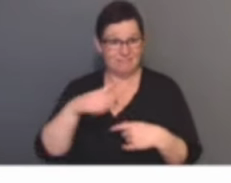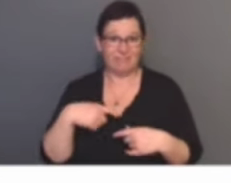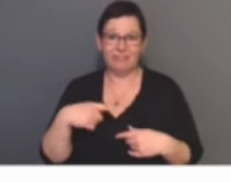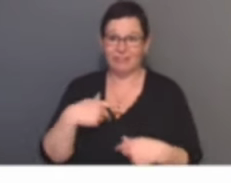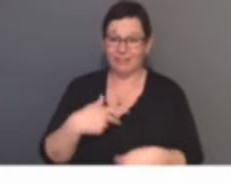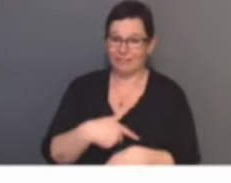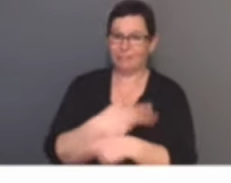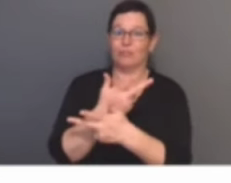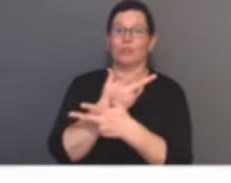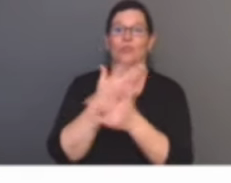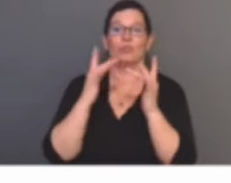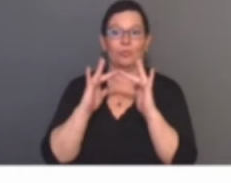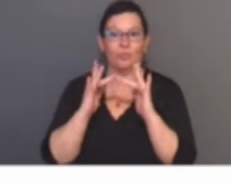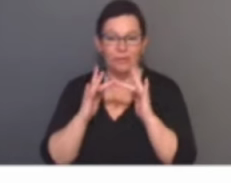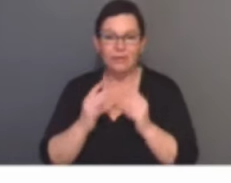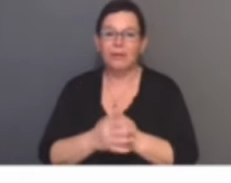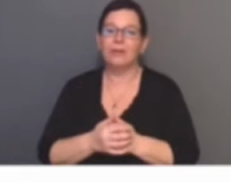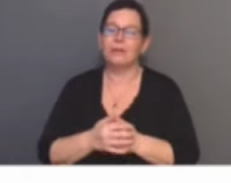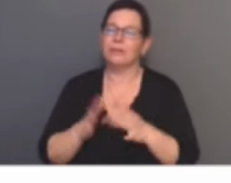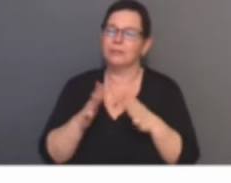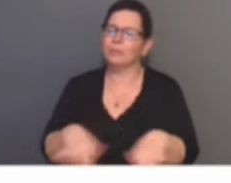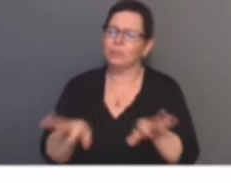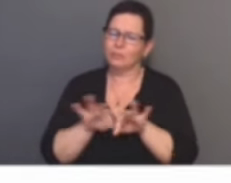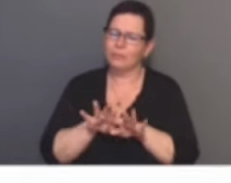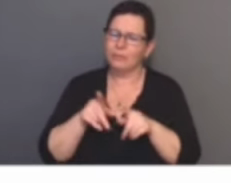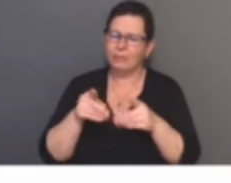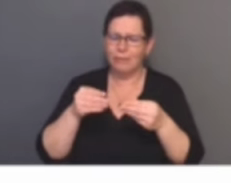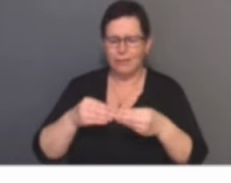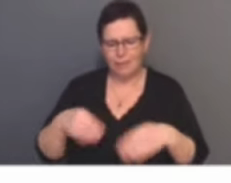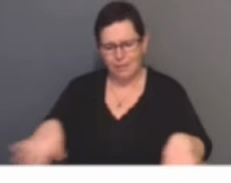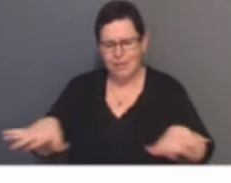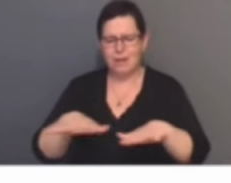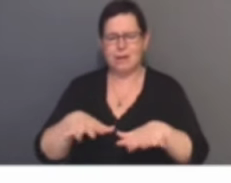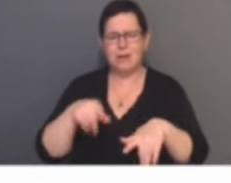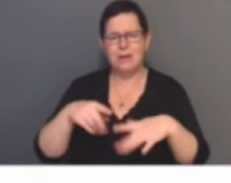the people of the Treaty 7 region in southern Alberta.